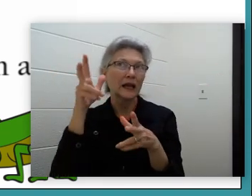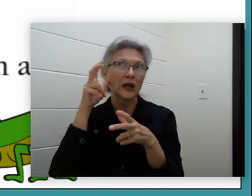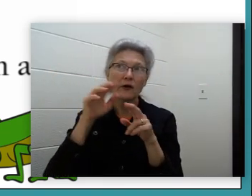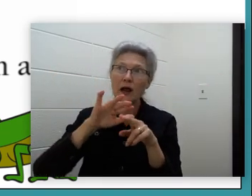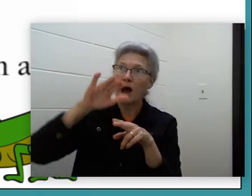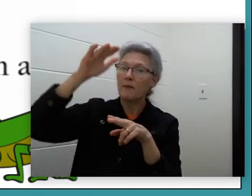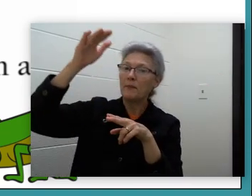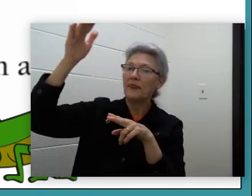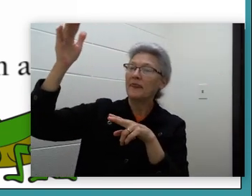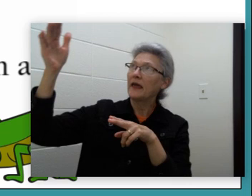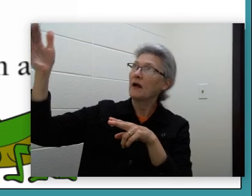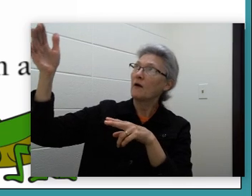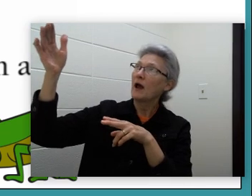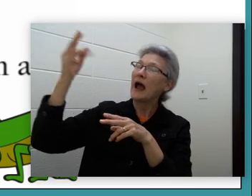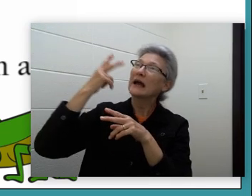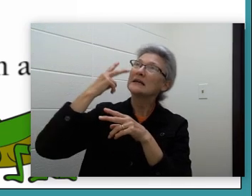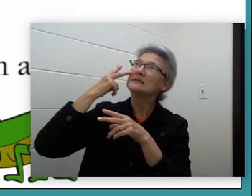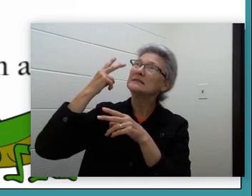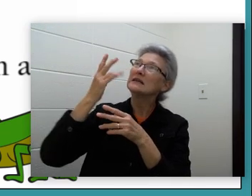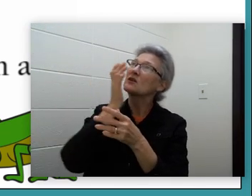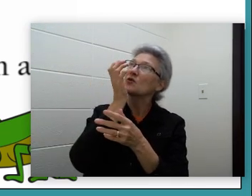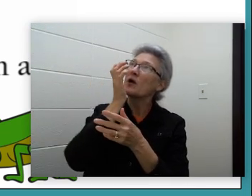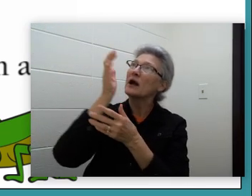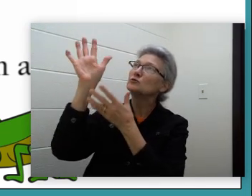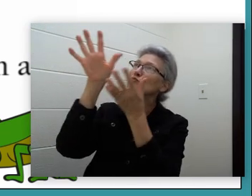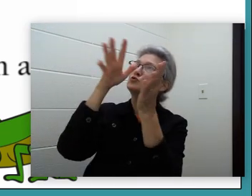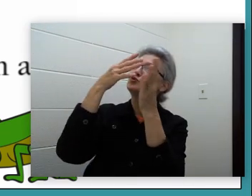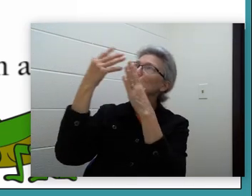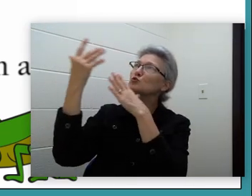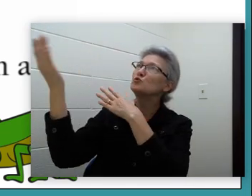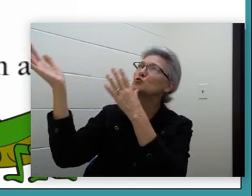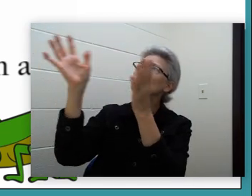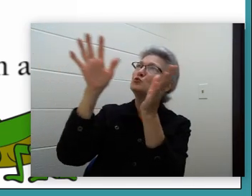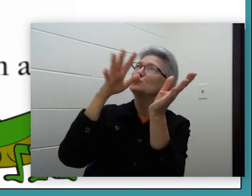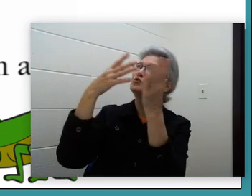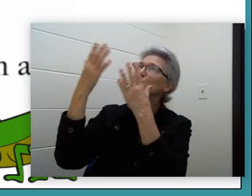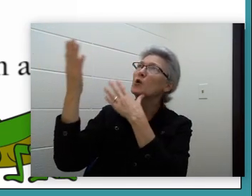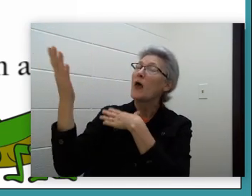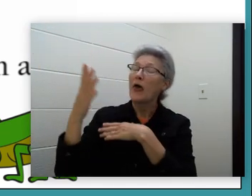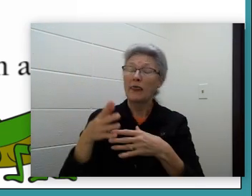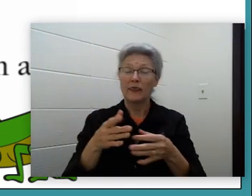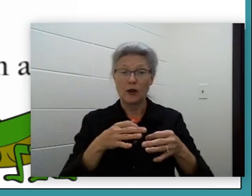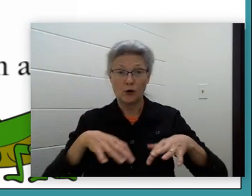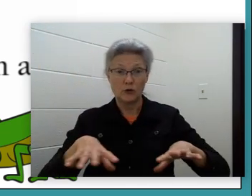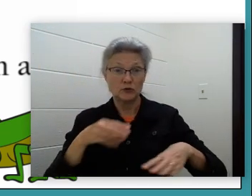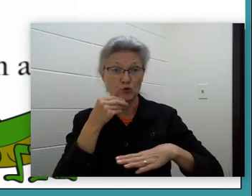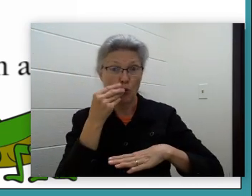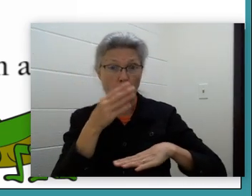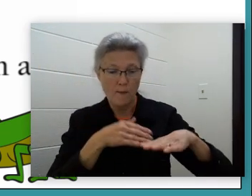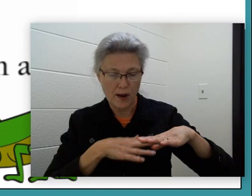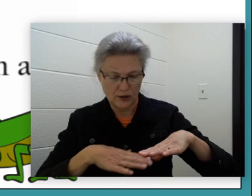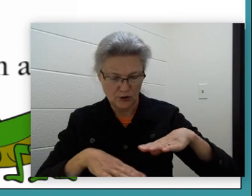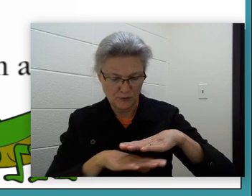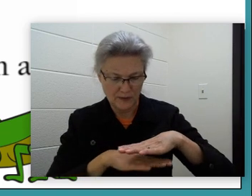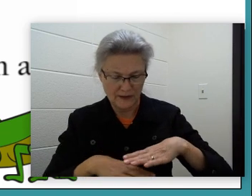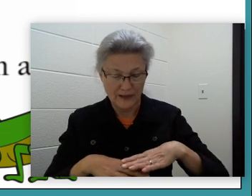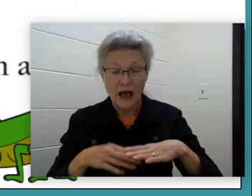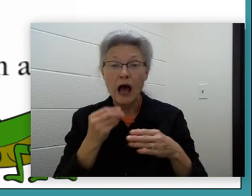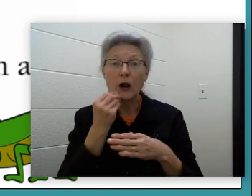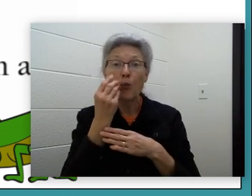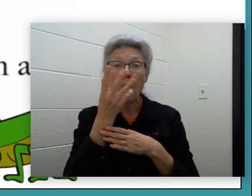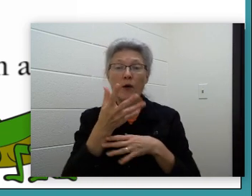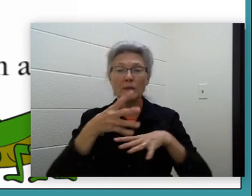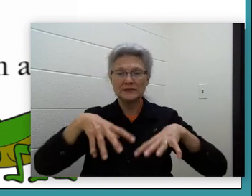level, and I could see the tall grasses wave. The earth was warm under me, and warm as I crumbled it through